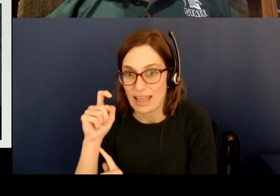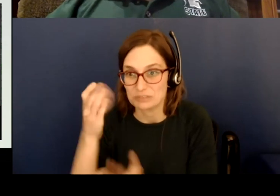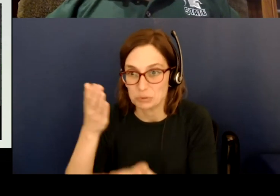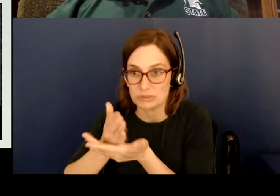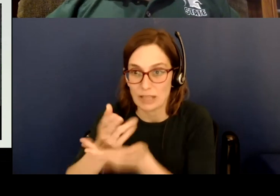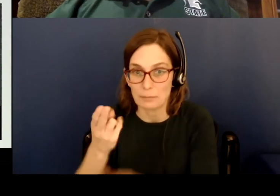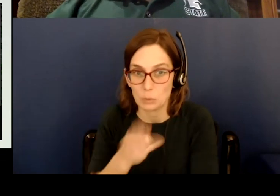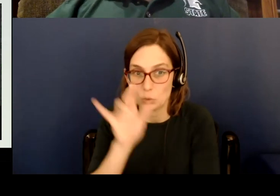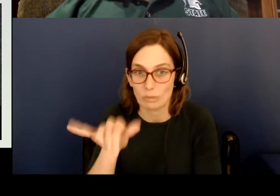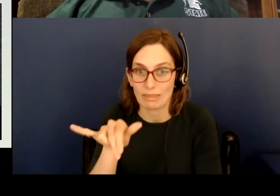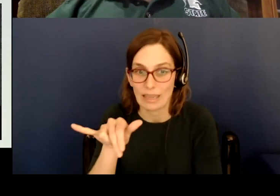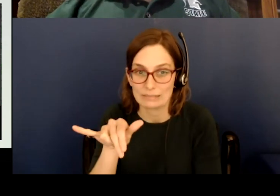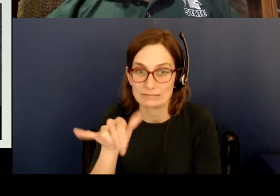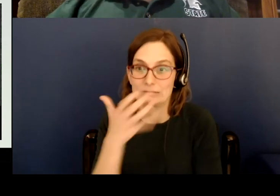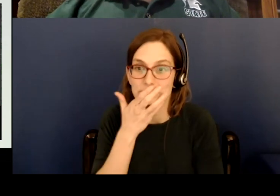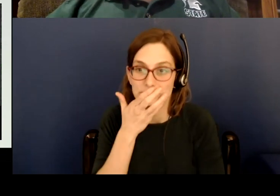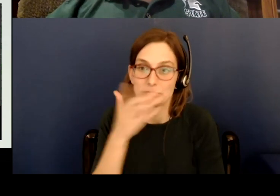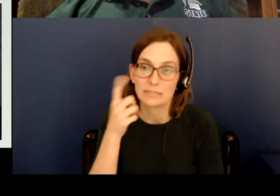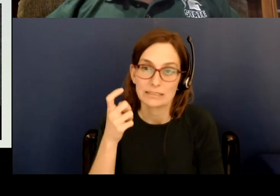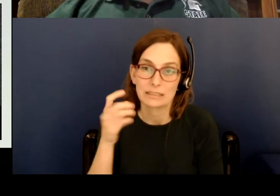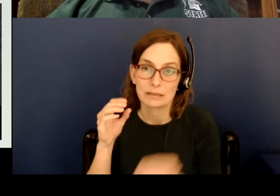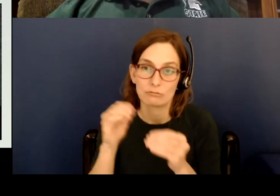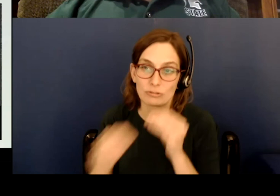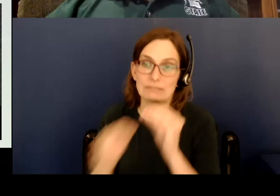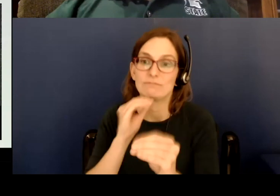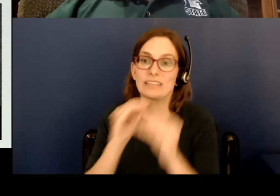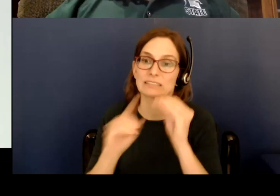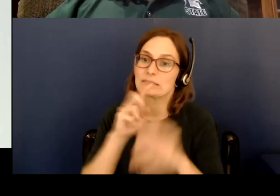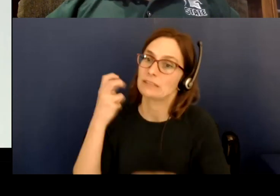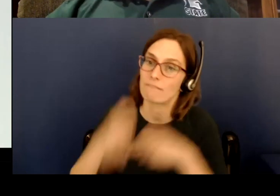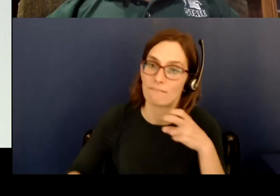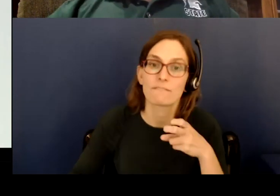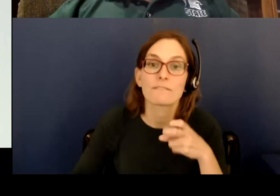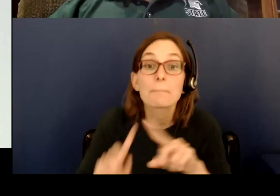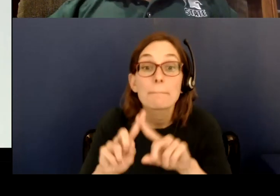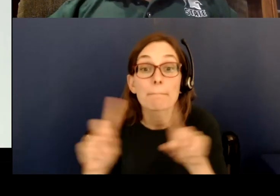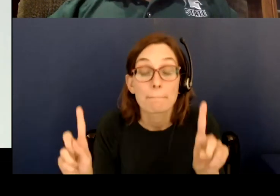this because it would be very difficult to repair. But